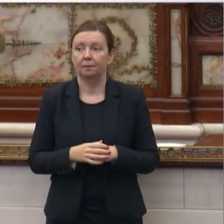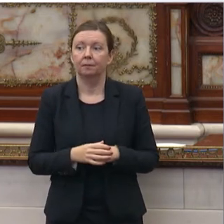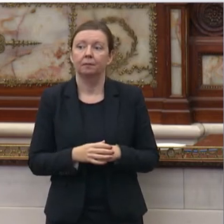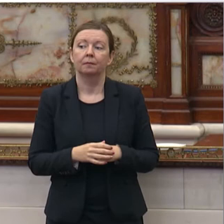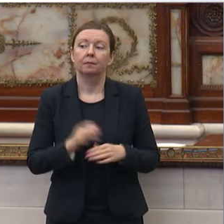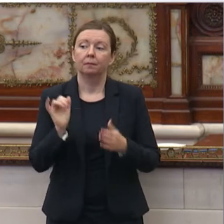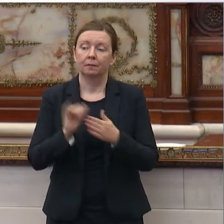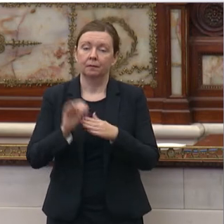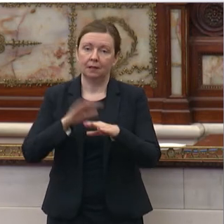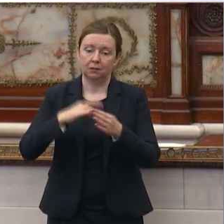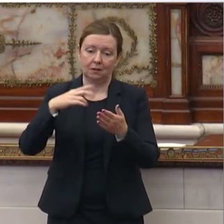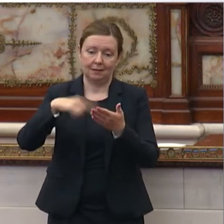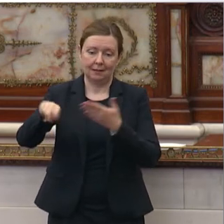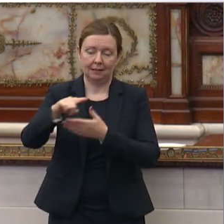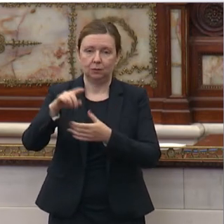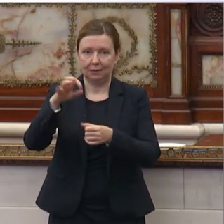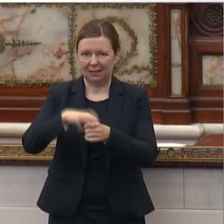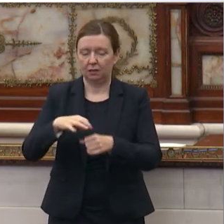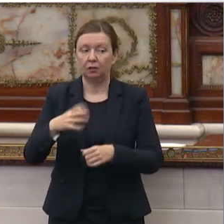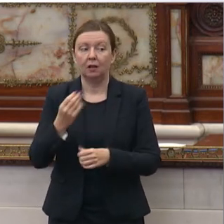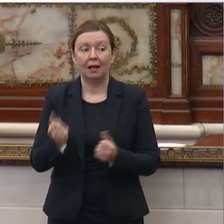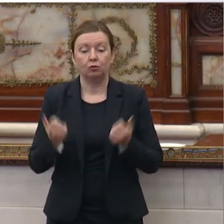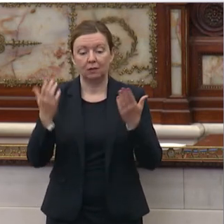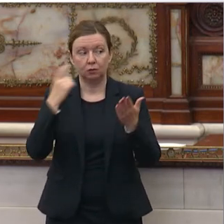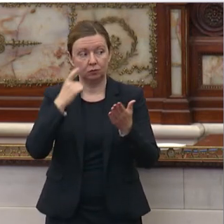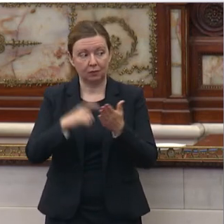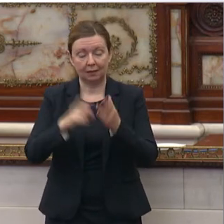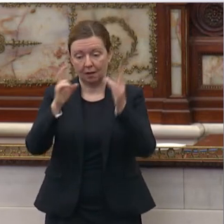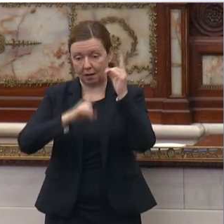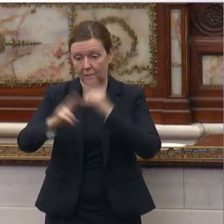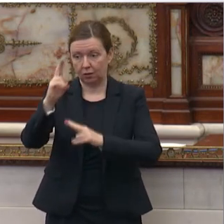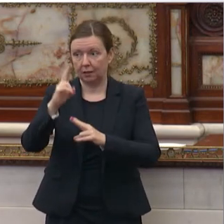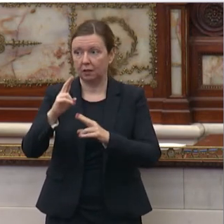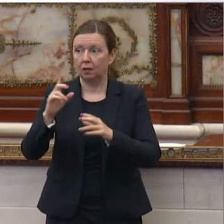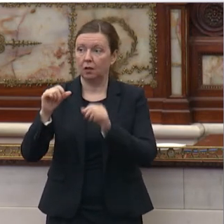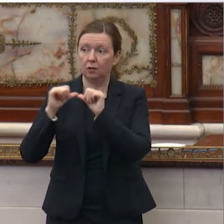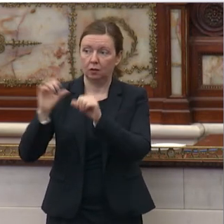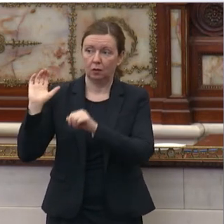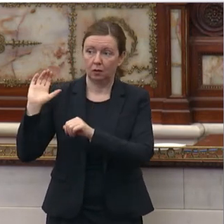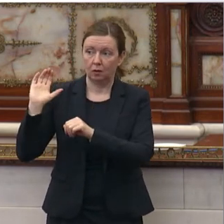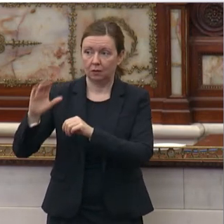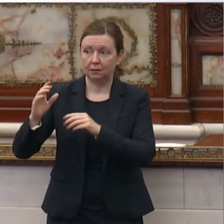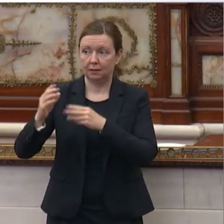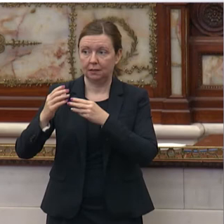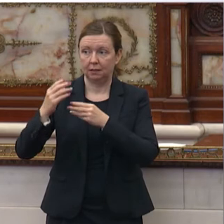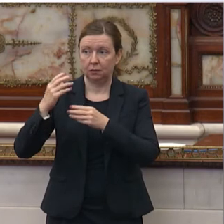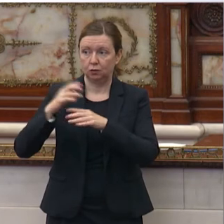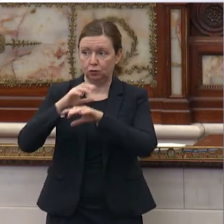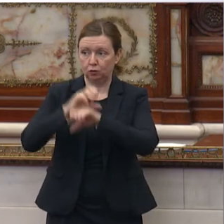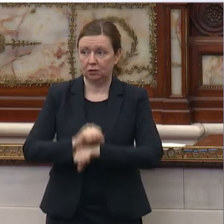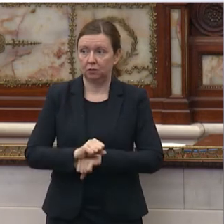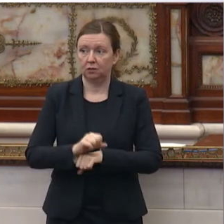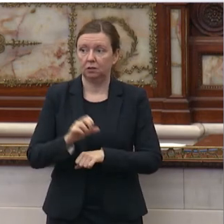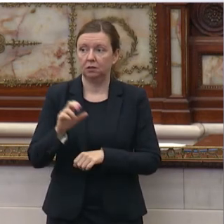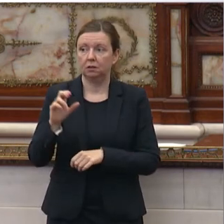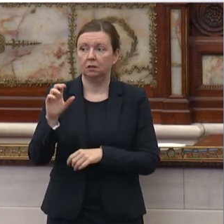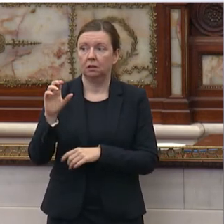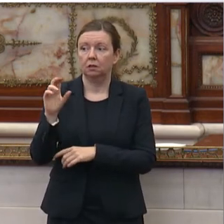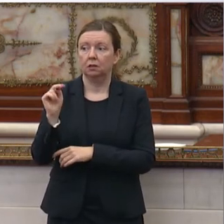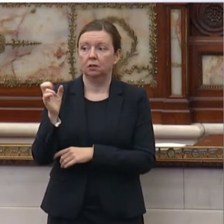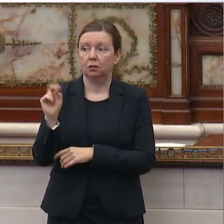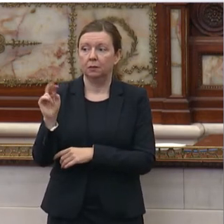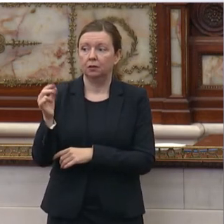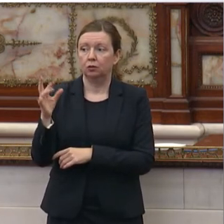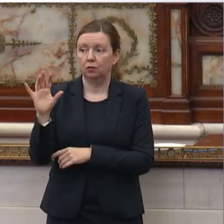And that will be on next week's calendar. And a resolution recognizing and honoring the longstanding tradition of the St. Newman Goretti versus